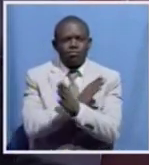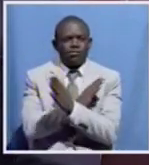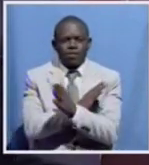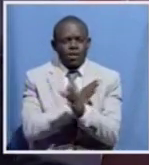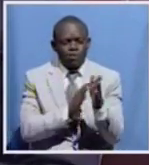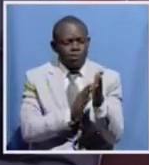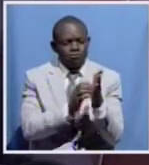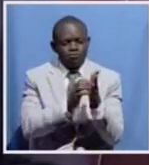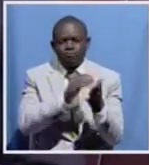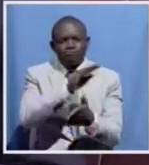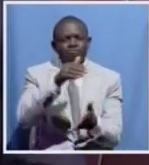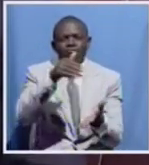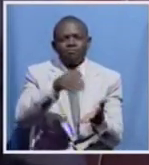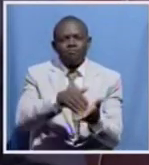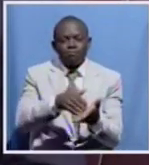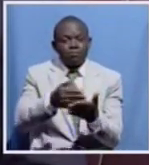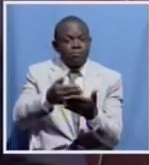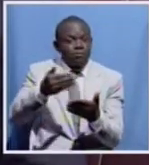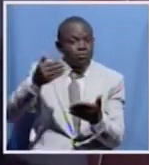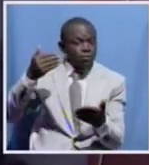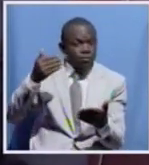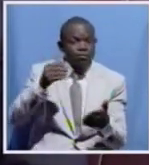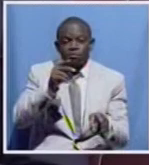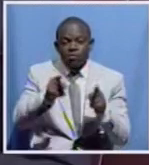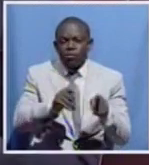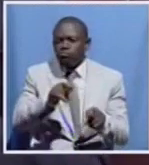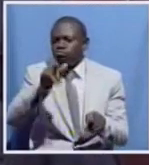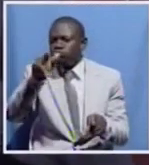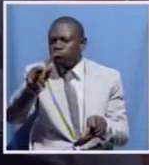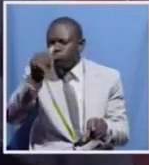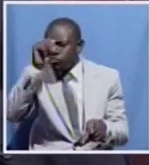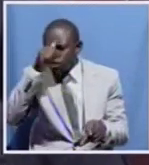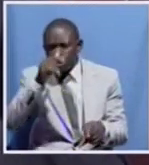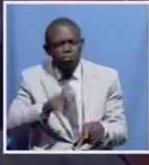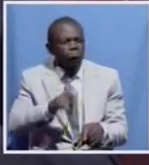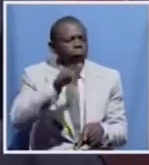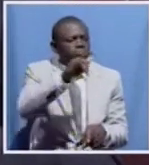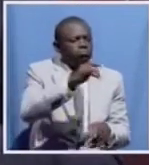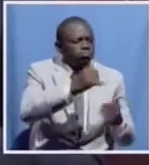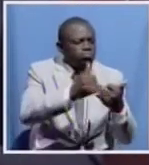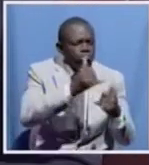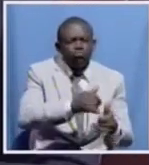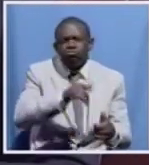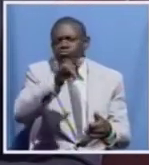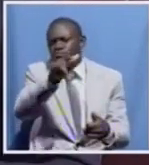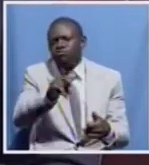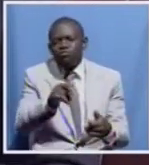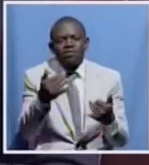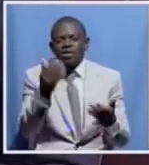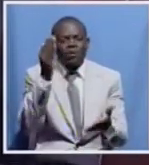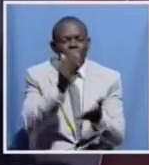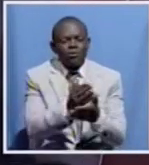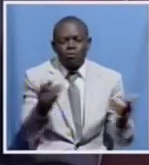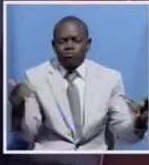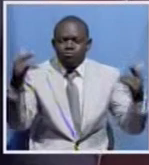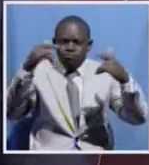stop traveling going to other parts of the world. They start coming to Zambia. So that zero interest rate